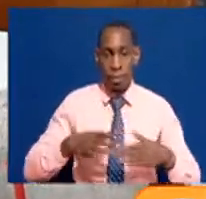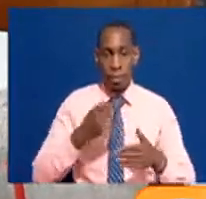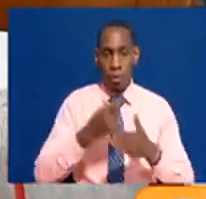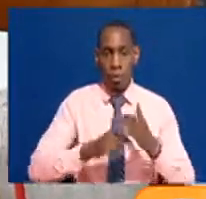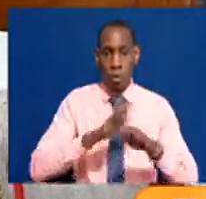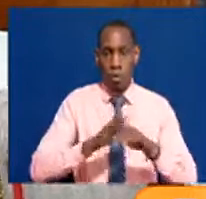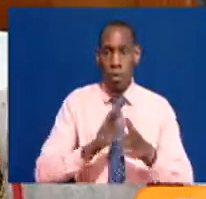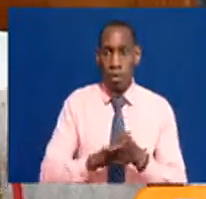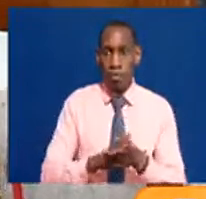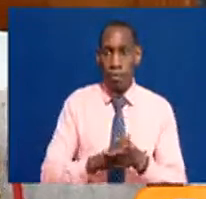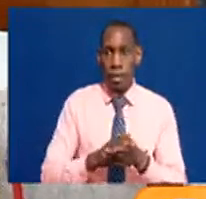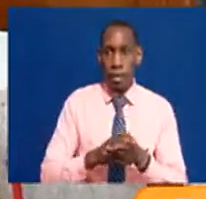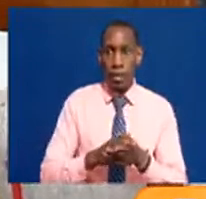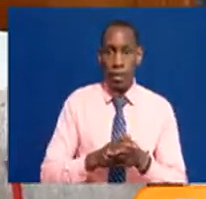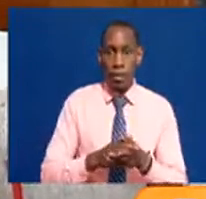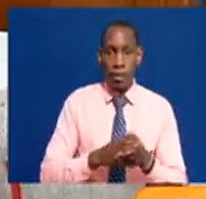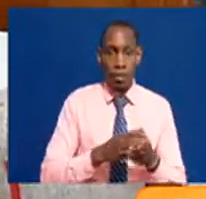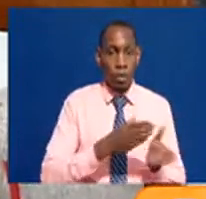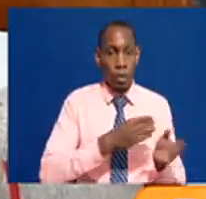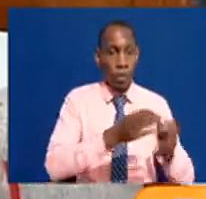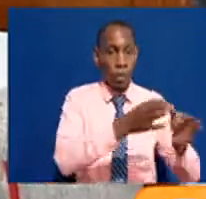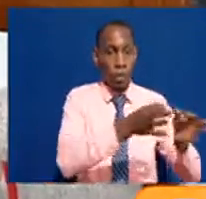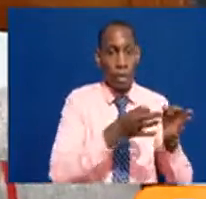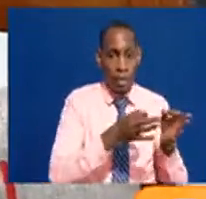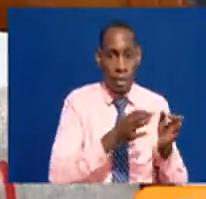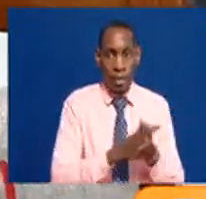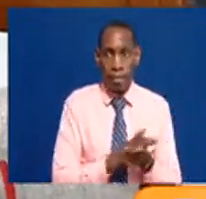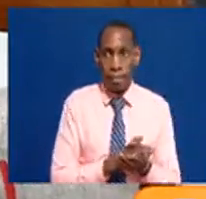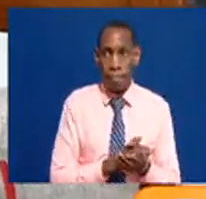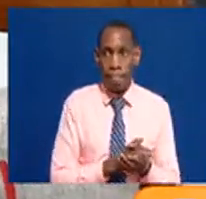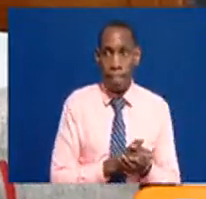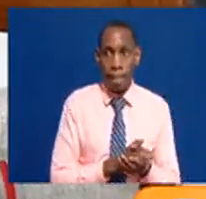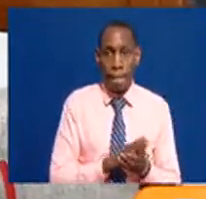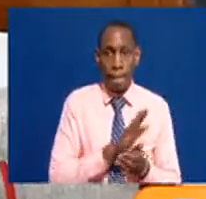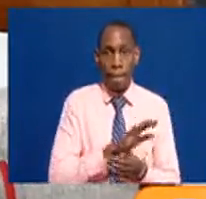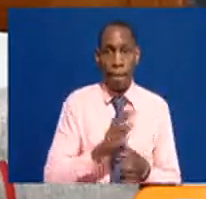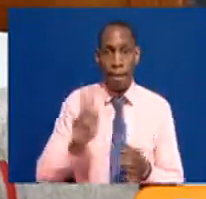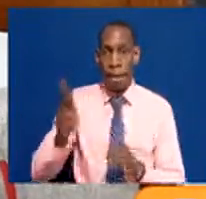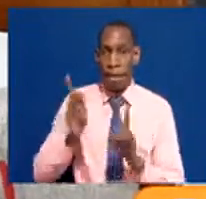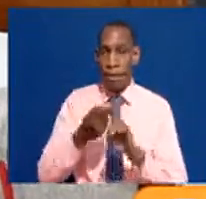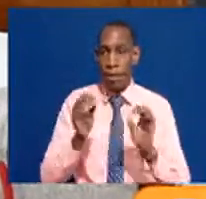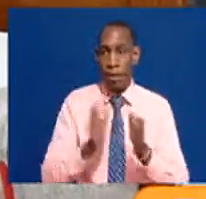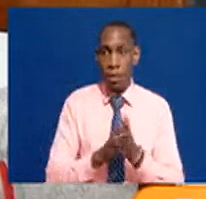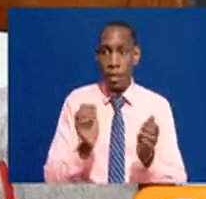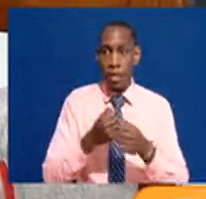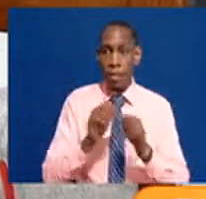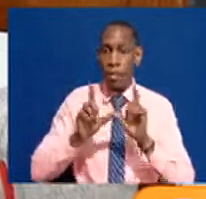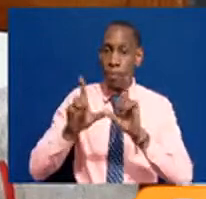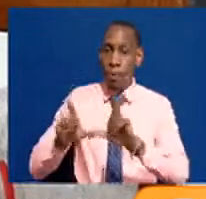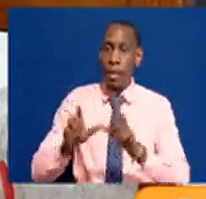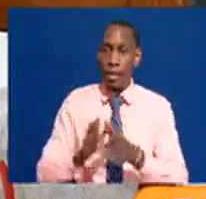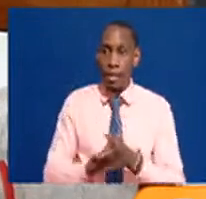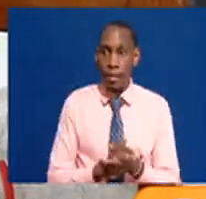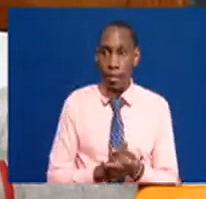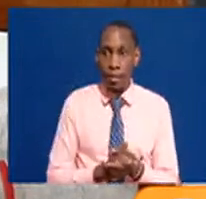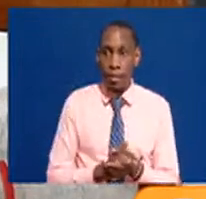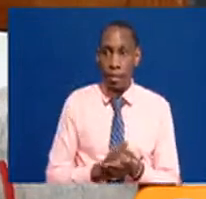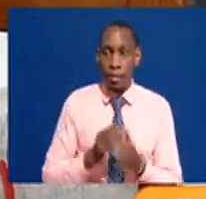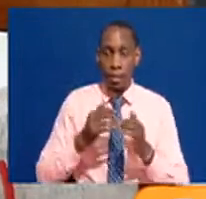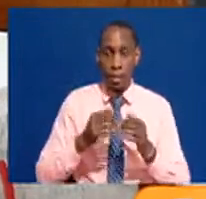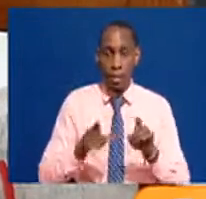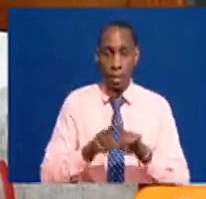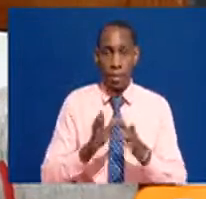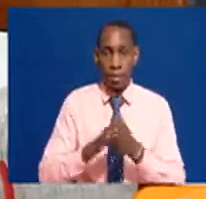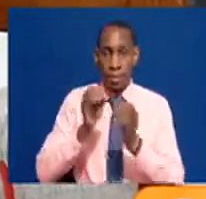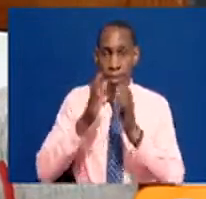me tell you, you go to Treasury. I'm told, because you're not Kenya Kwanza, you will not get that license. I'm going to actually go and try and see if